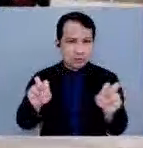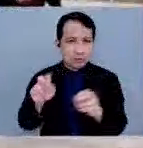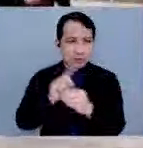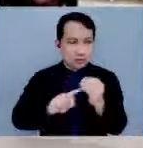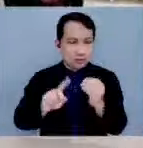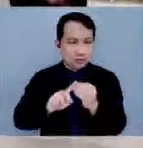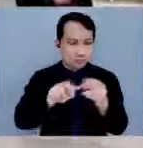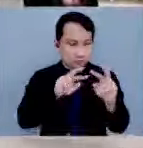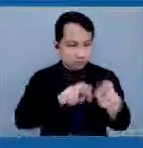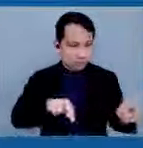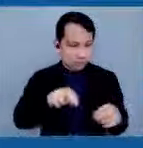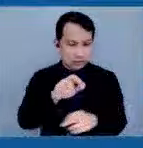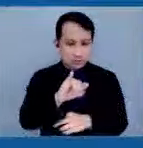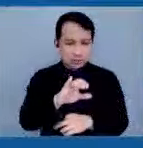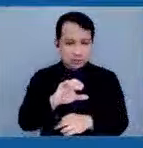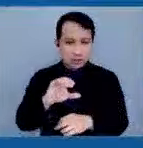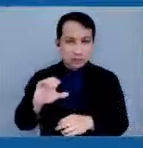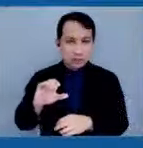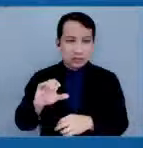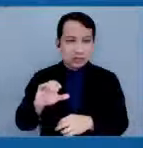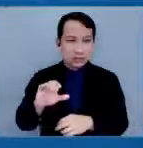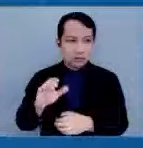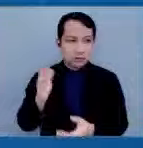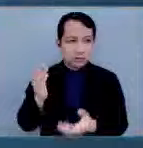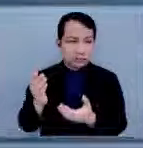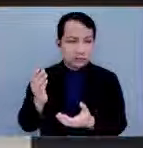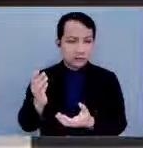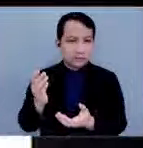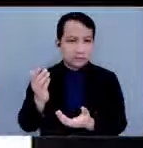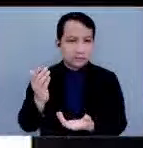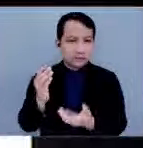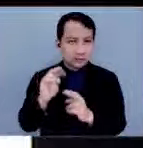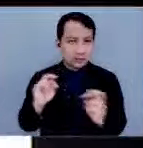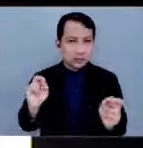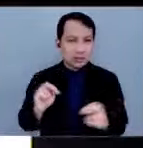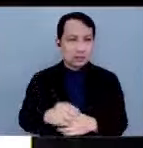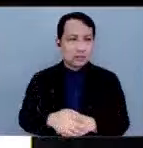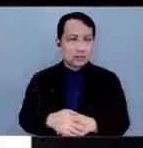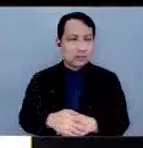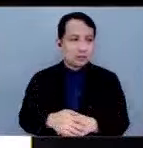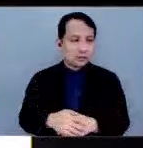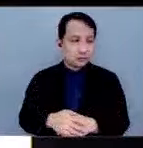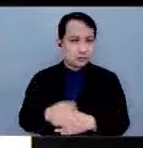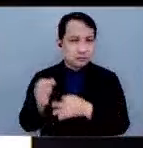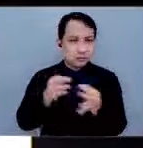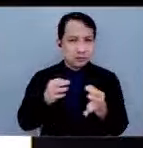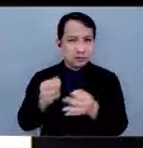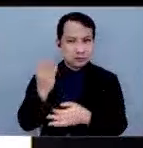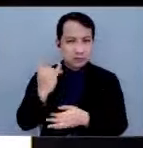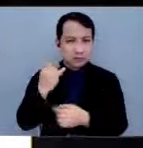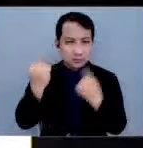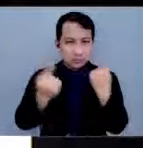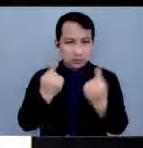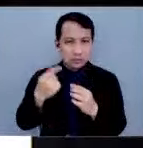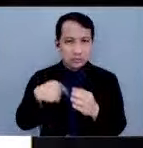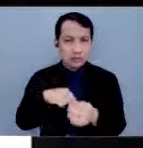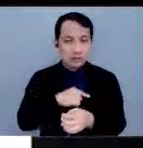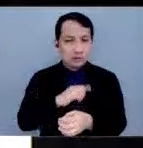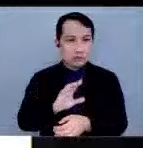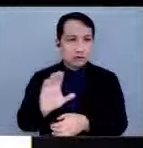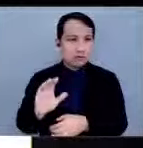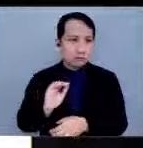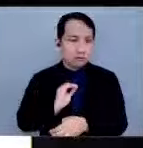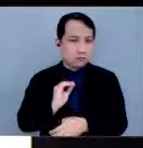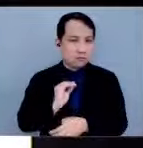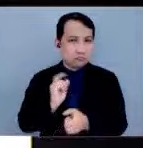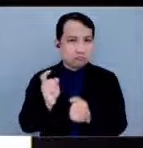ng International Criminal Court o ICC. I explained to him our concerns over jurisdiction